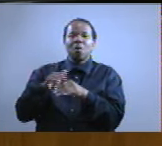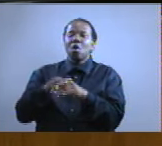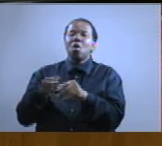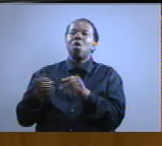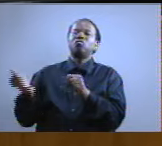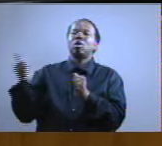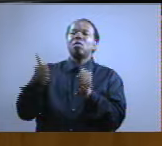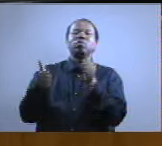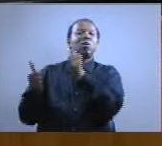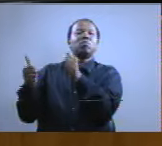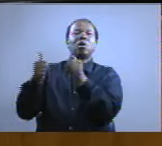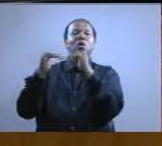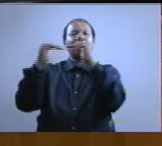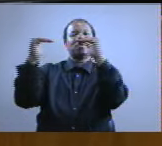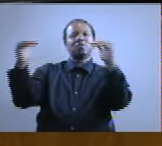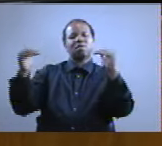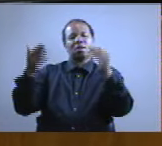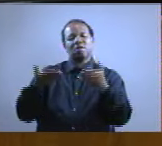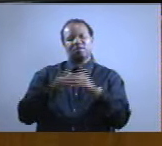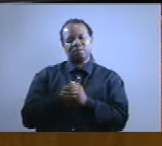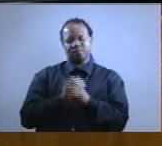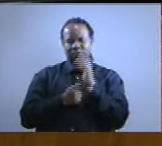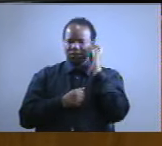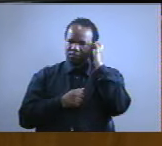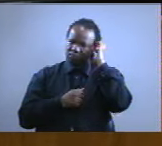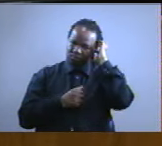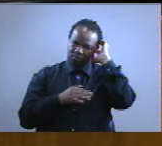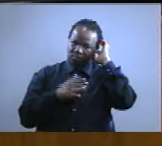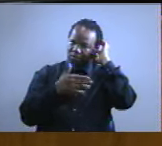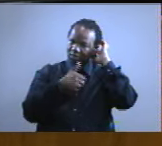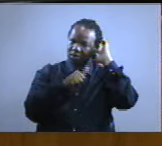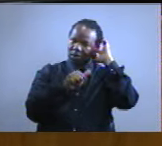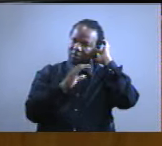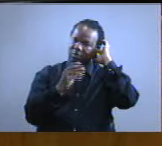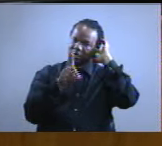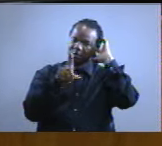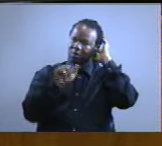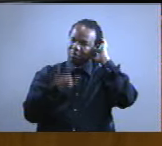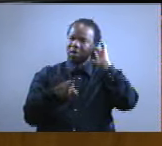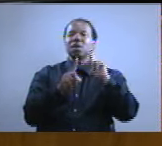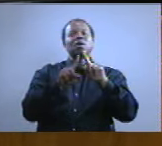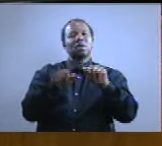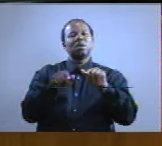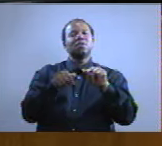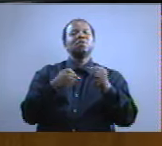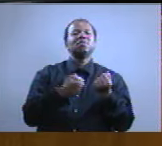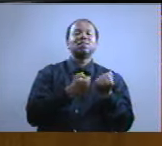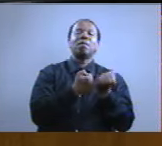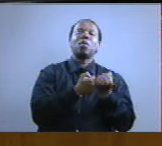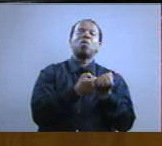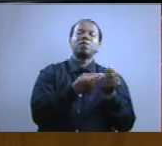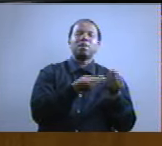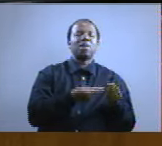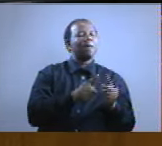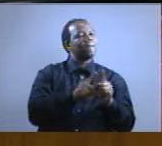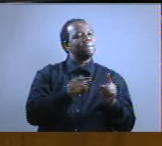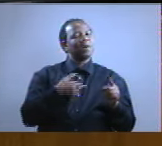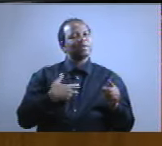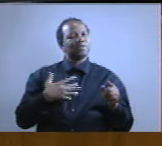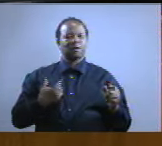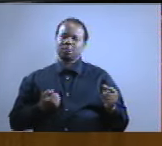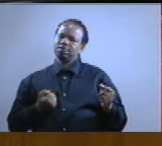at senior levels. The ACDP will, however, be supporting this bill despite our reservations, as